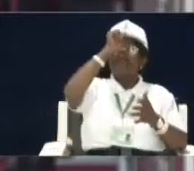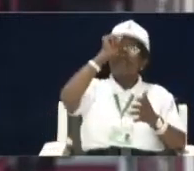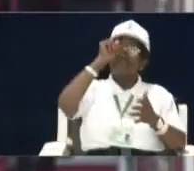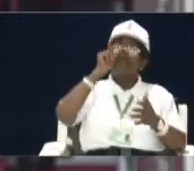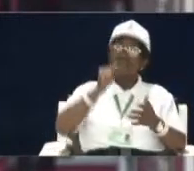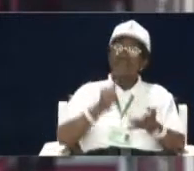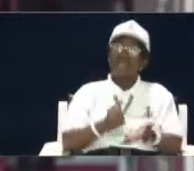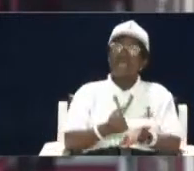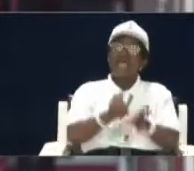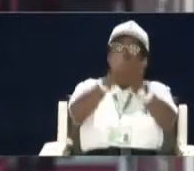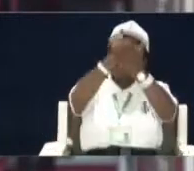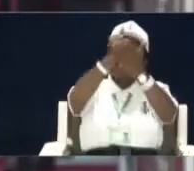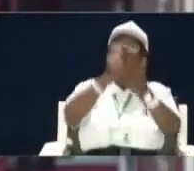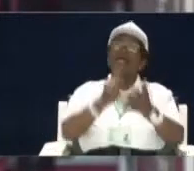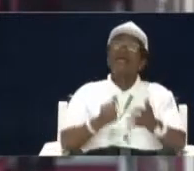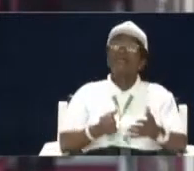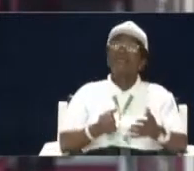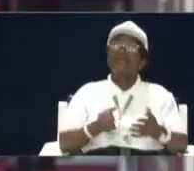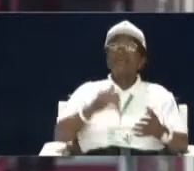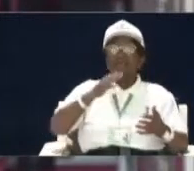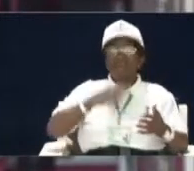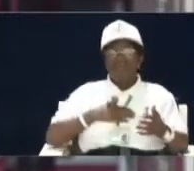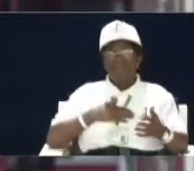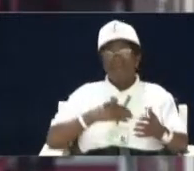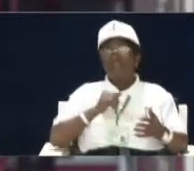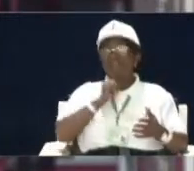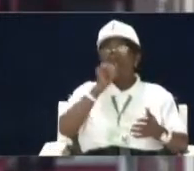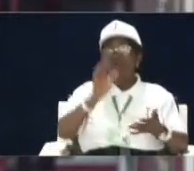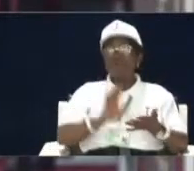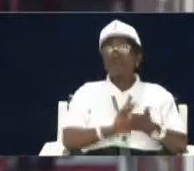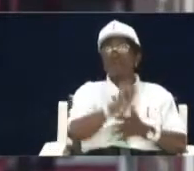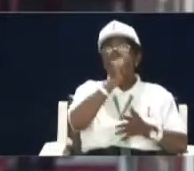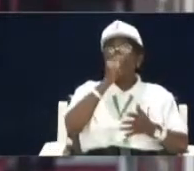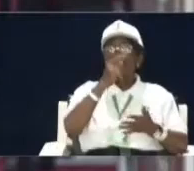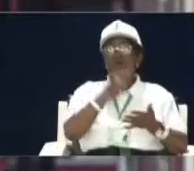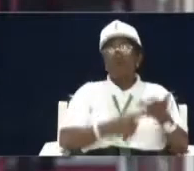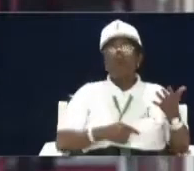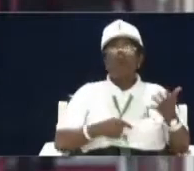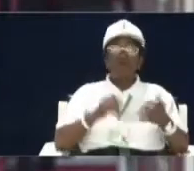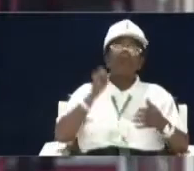Help thou my unbelief. You know what he was saying?